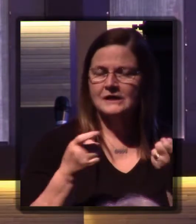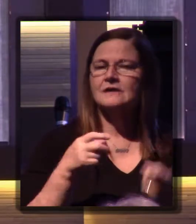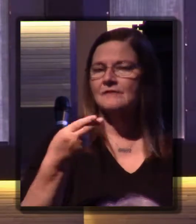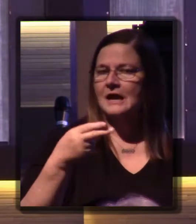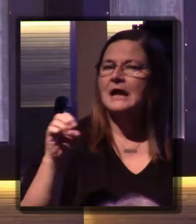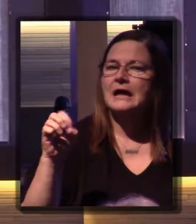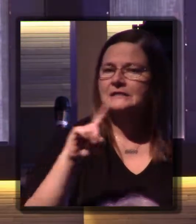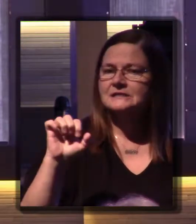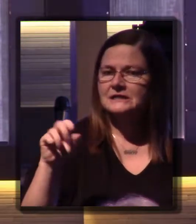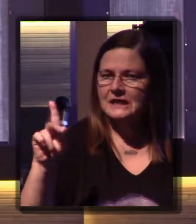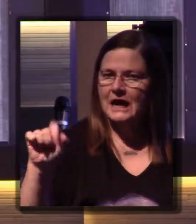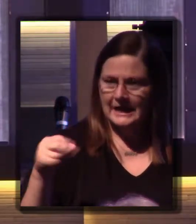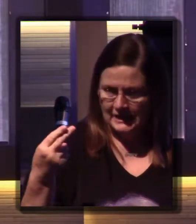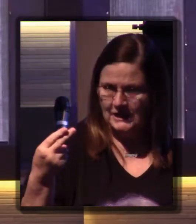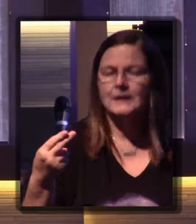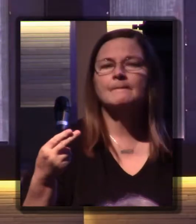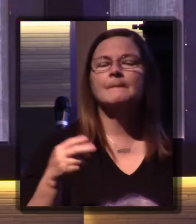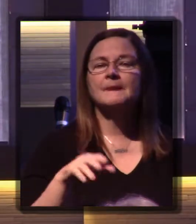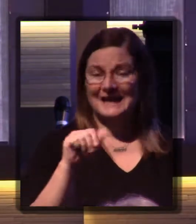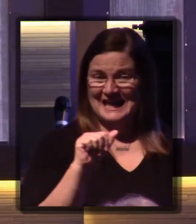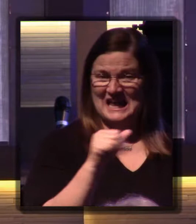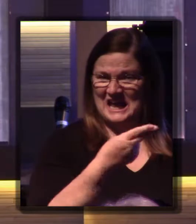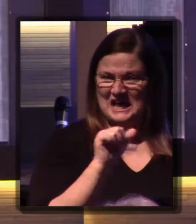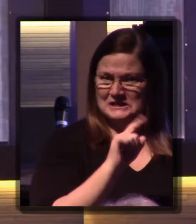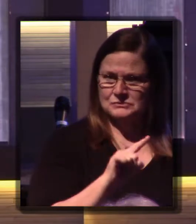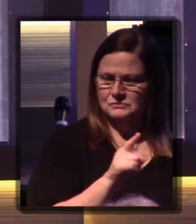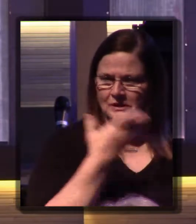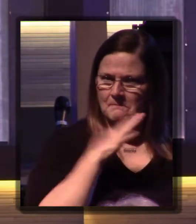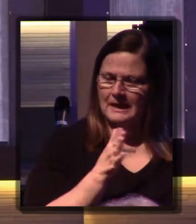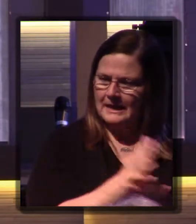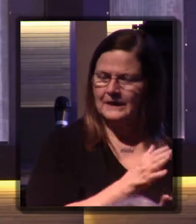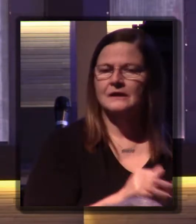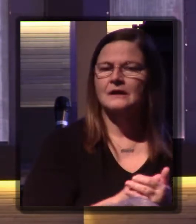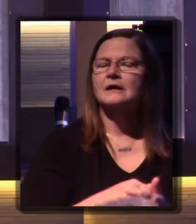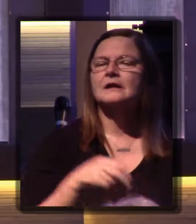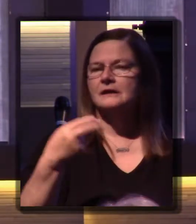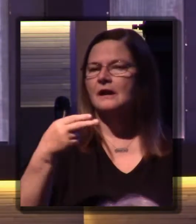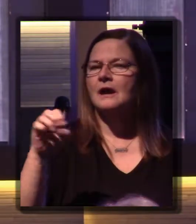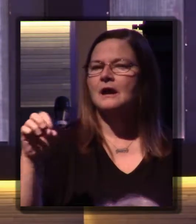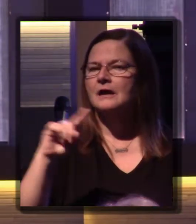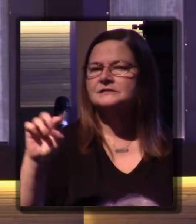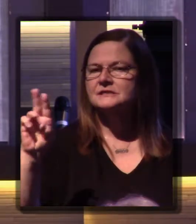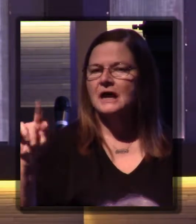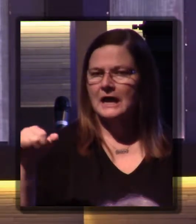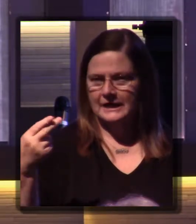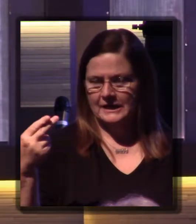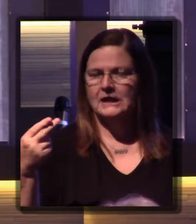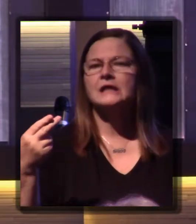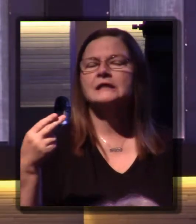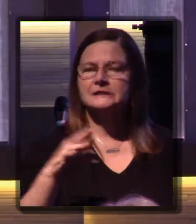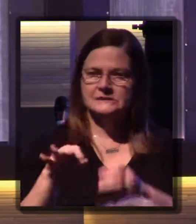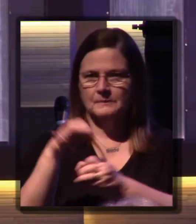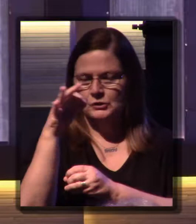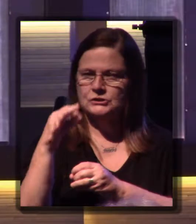of Hezekiah. We saw Ahaz, it was really bad. And Hezekiah, we see the spiritual temperature go up, warming to the Lord,